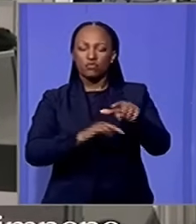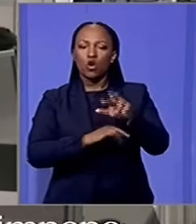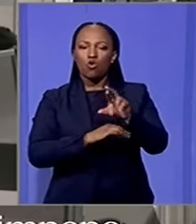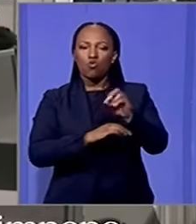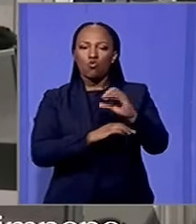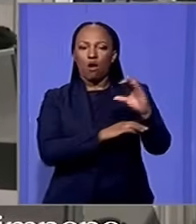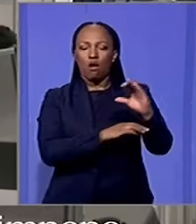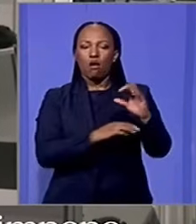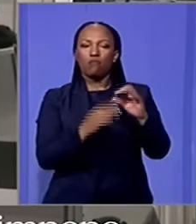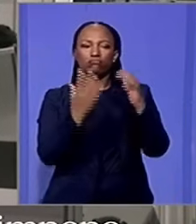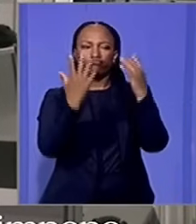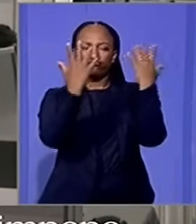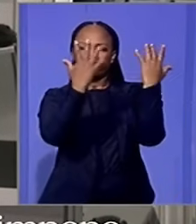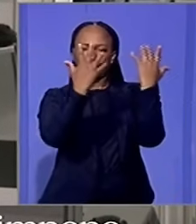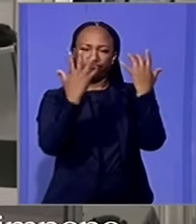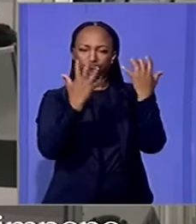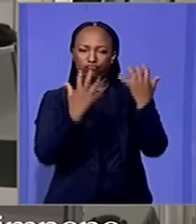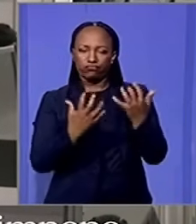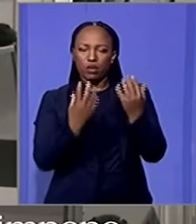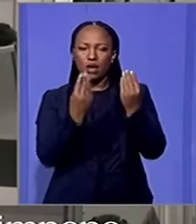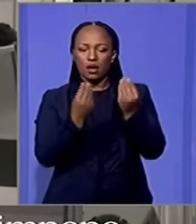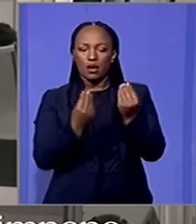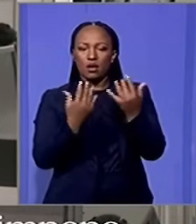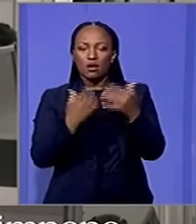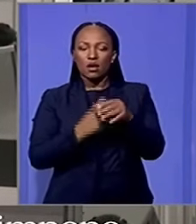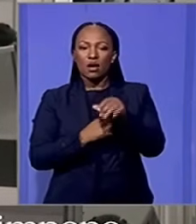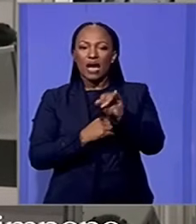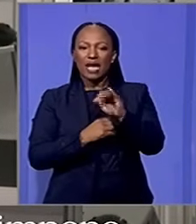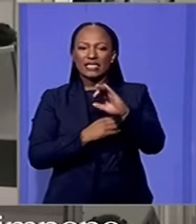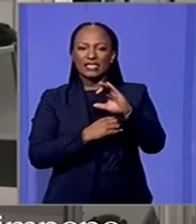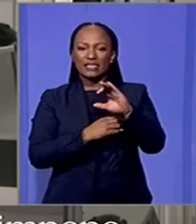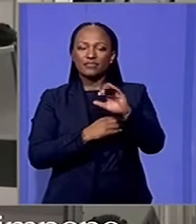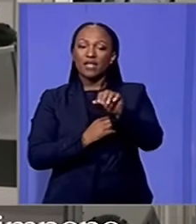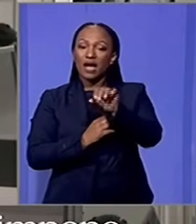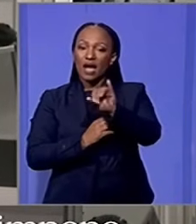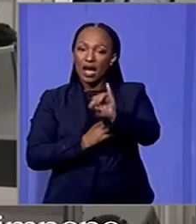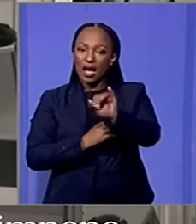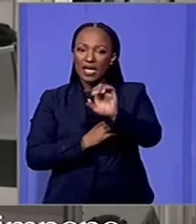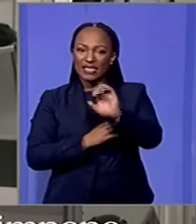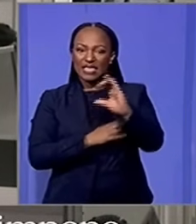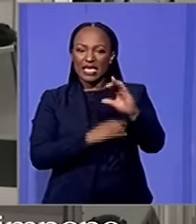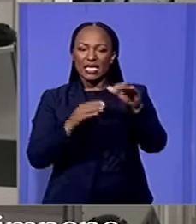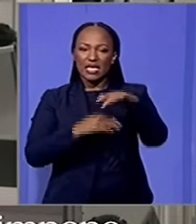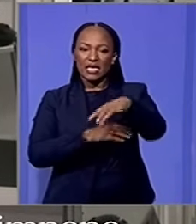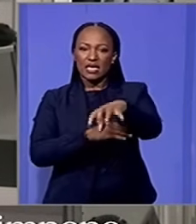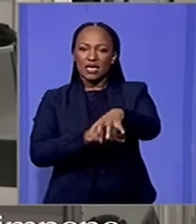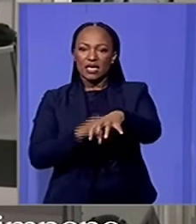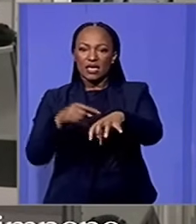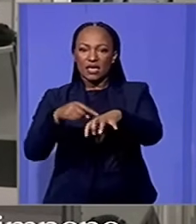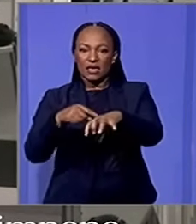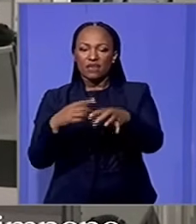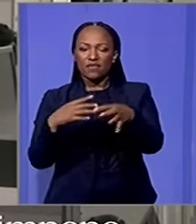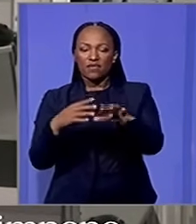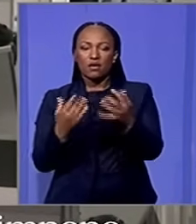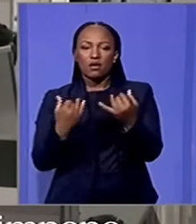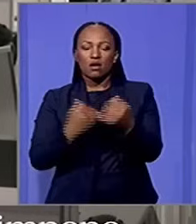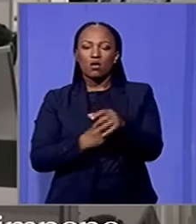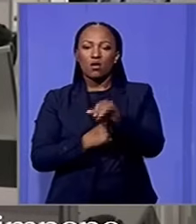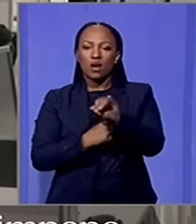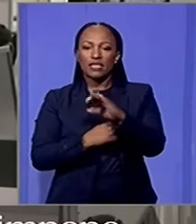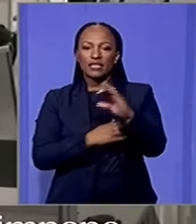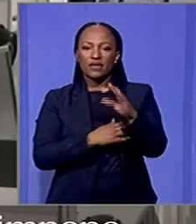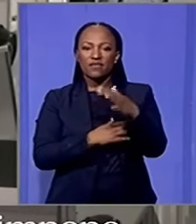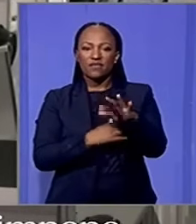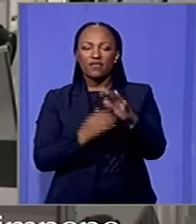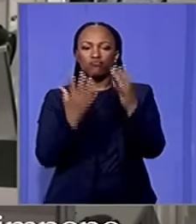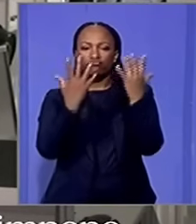lebile dipholo tse e leng gore IEC e tswelela pele go di kgobokanya le go di bala. IEC e setse e badile dipholo